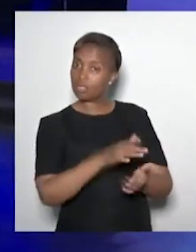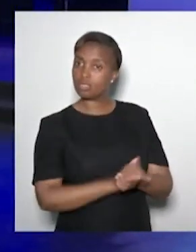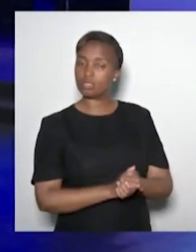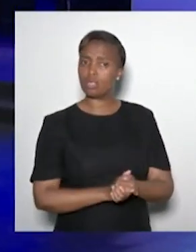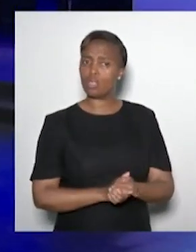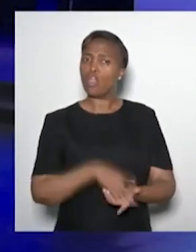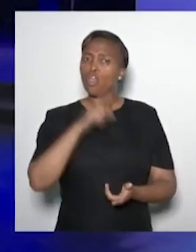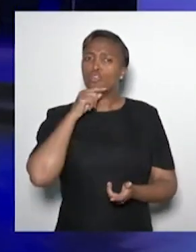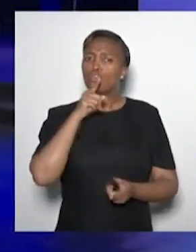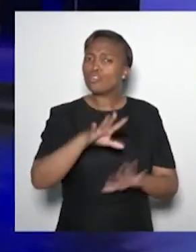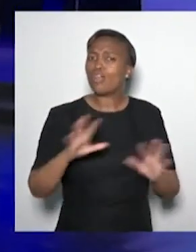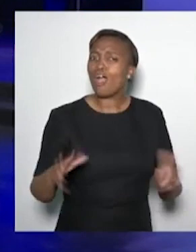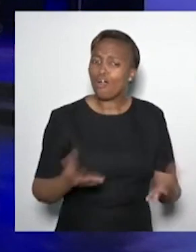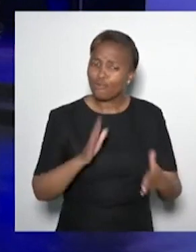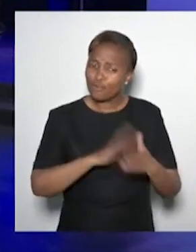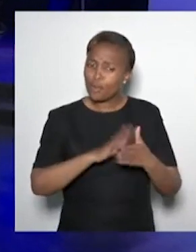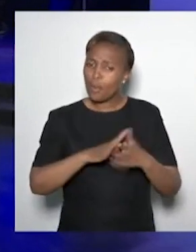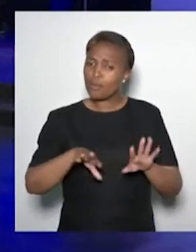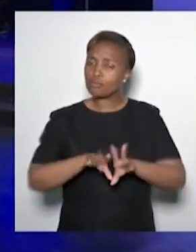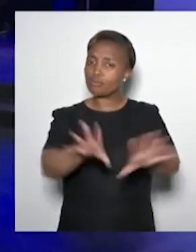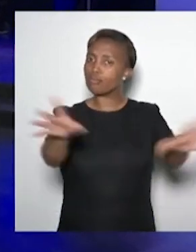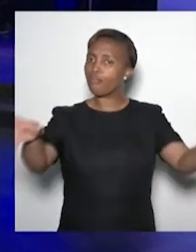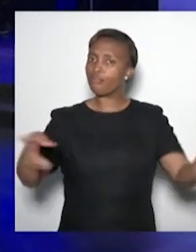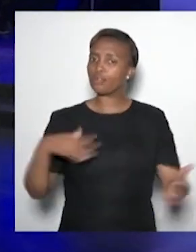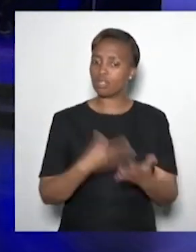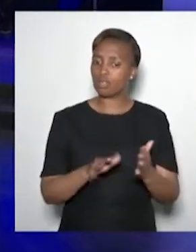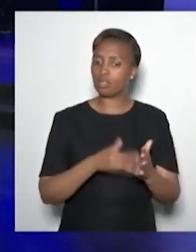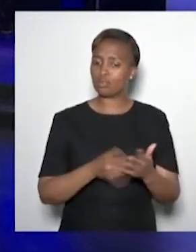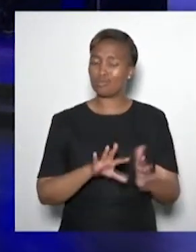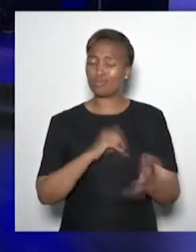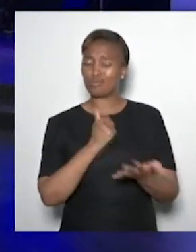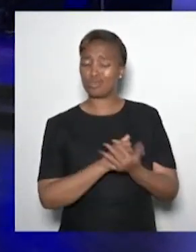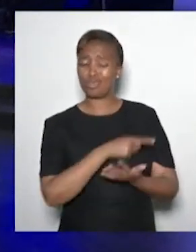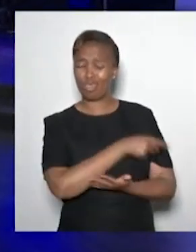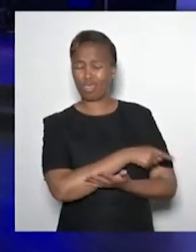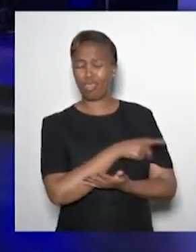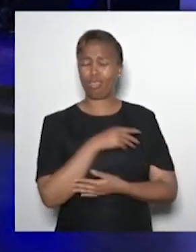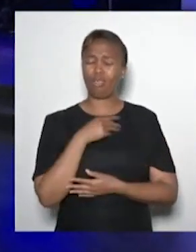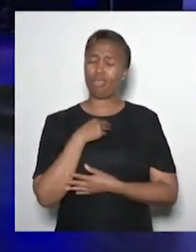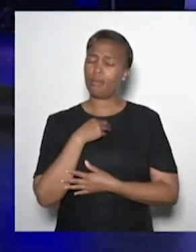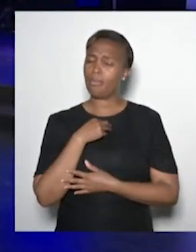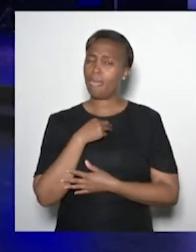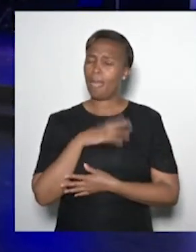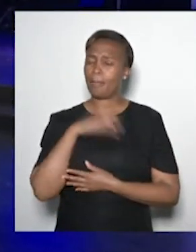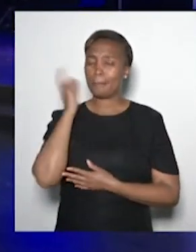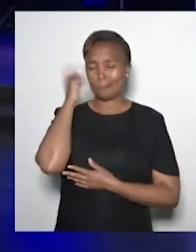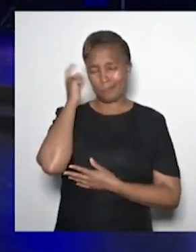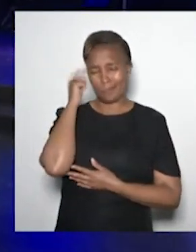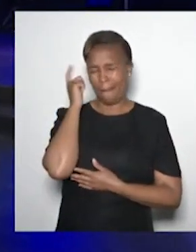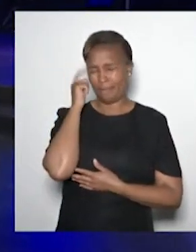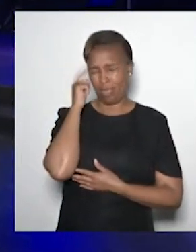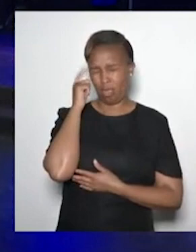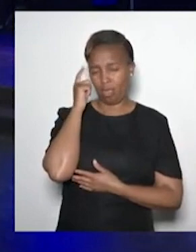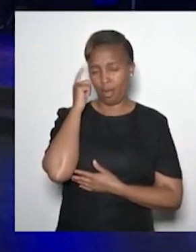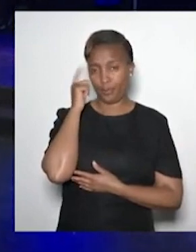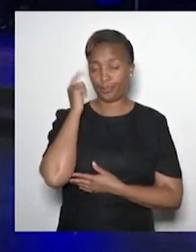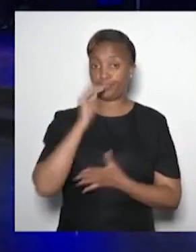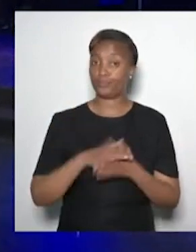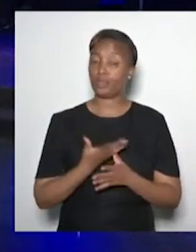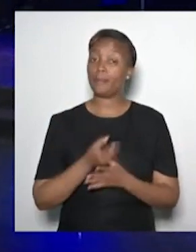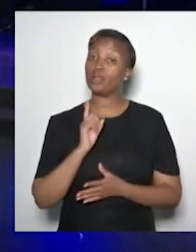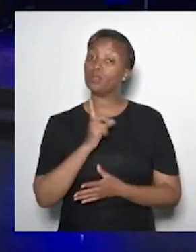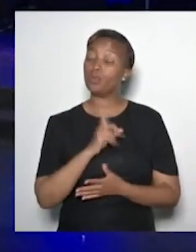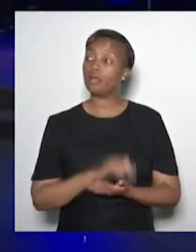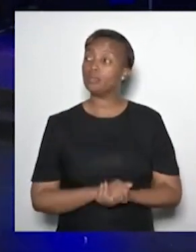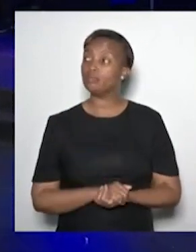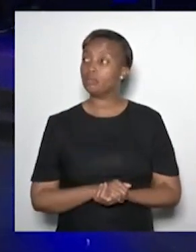can use it for the purposes of the gospel. So as I'm sitting there, Papa, I'm being honest with you. I'm thinking very deeply